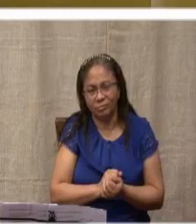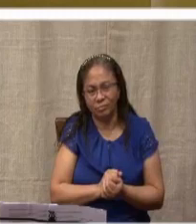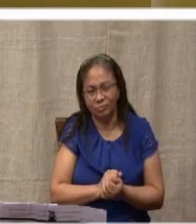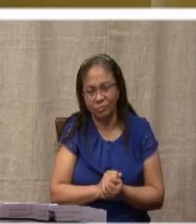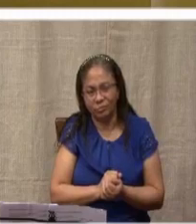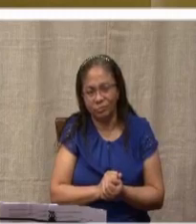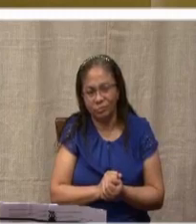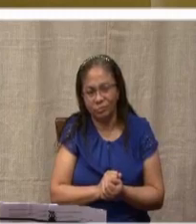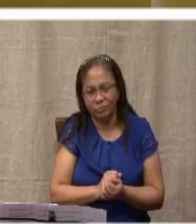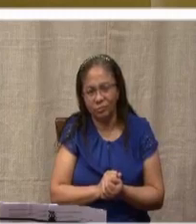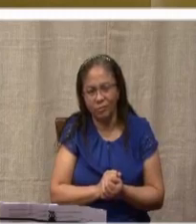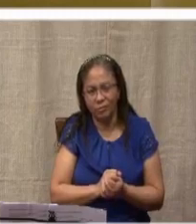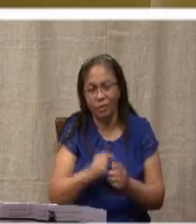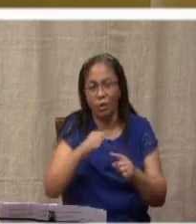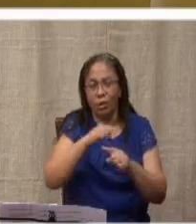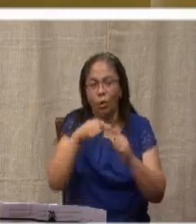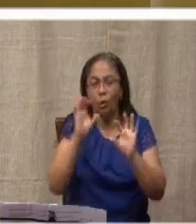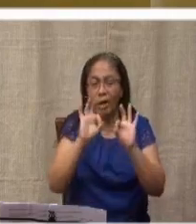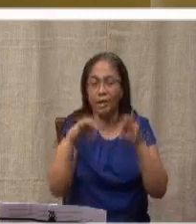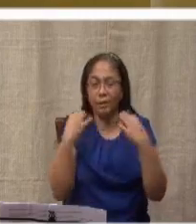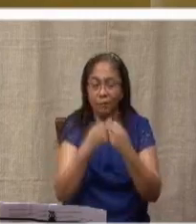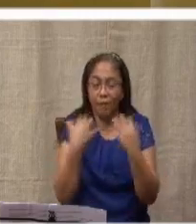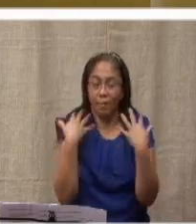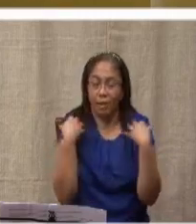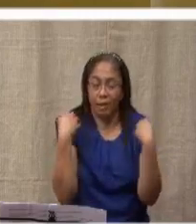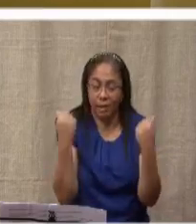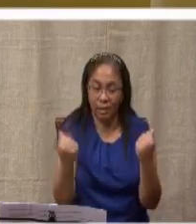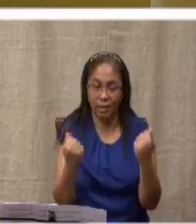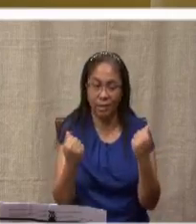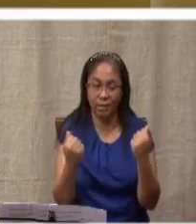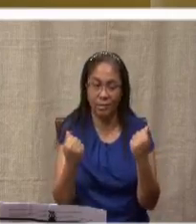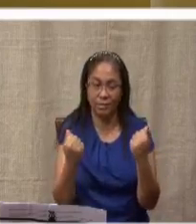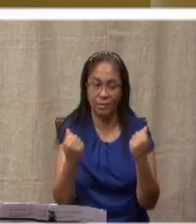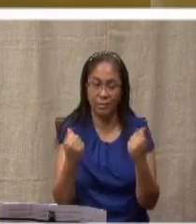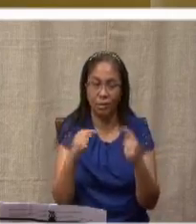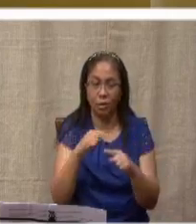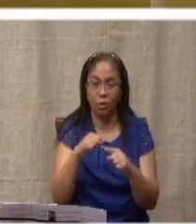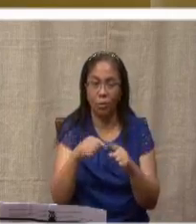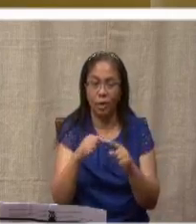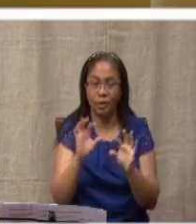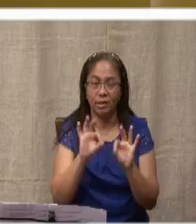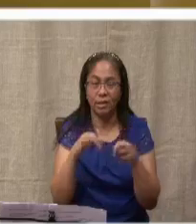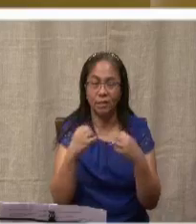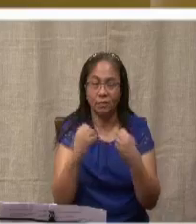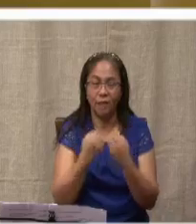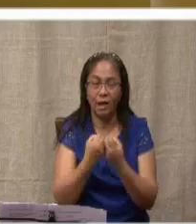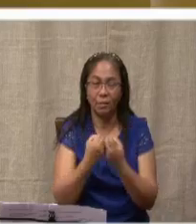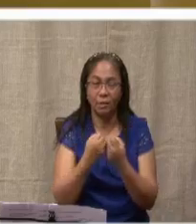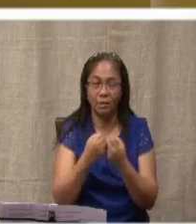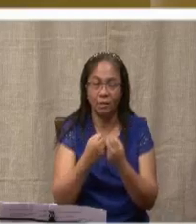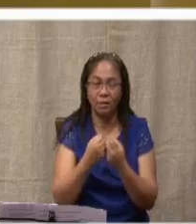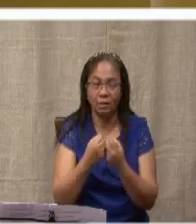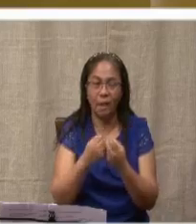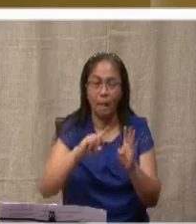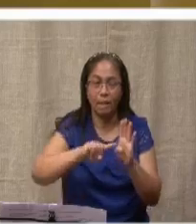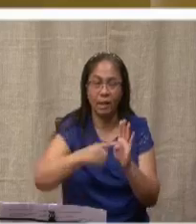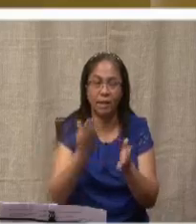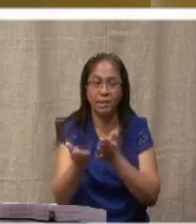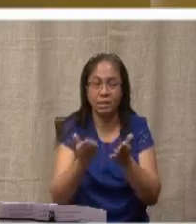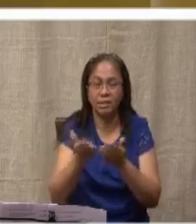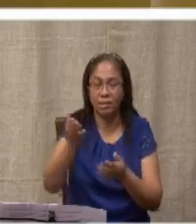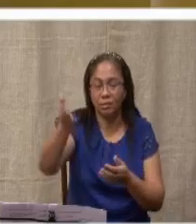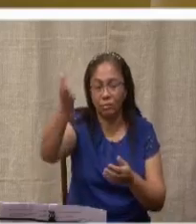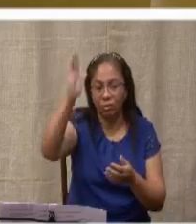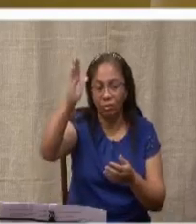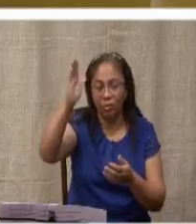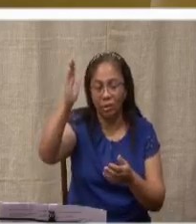as a family experiences his healing as this the family turns to serve god because